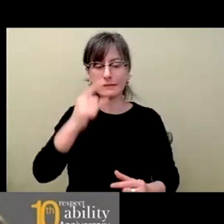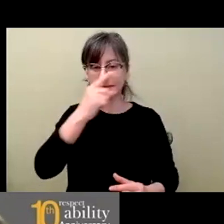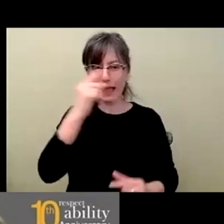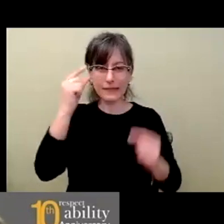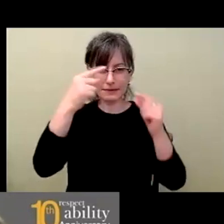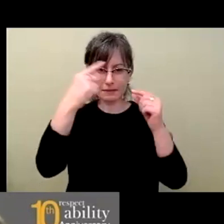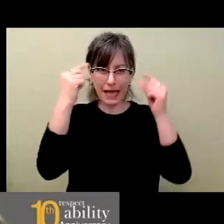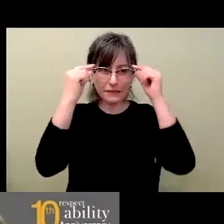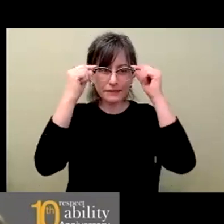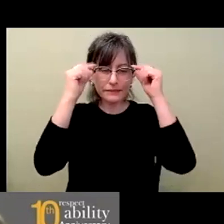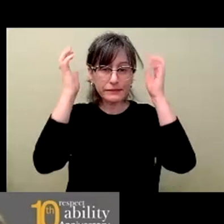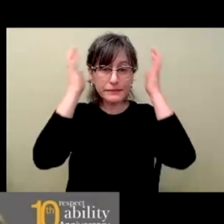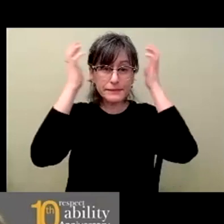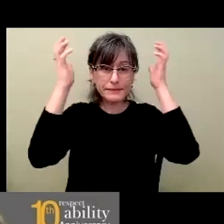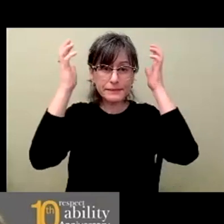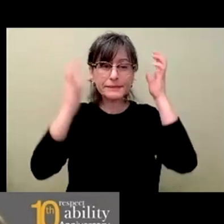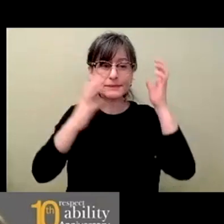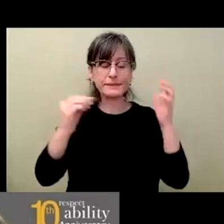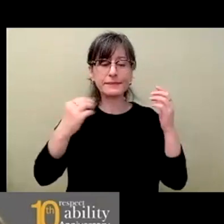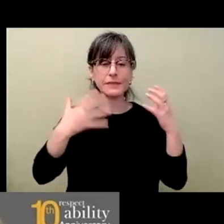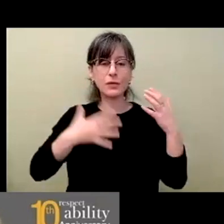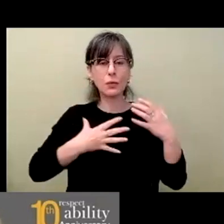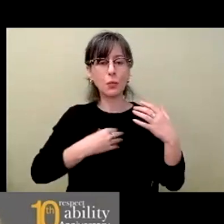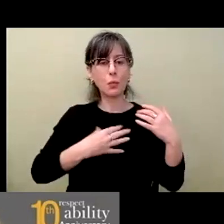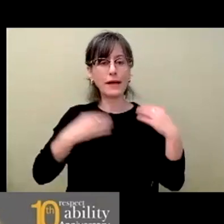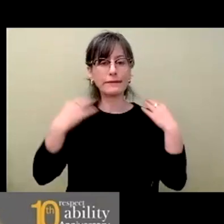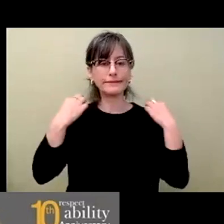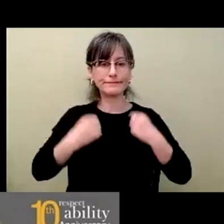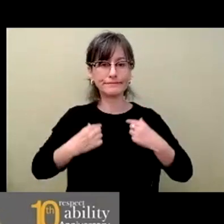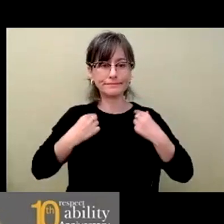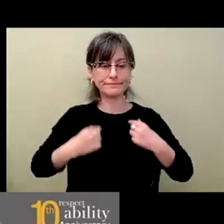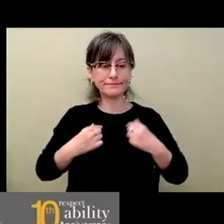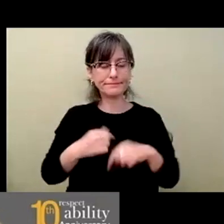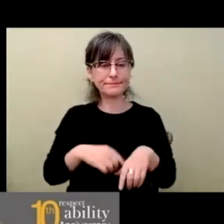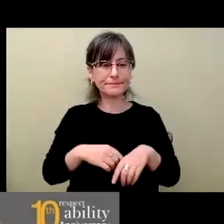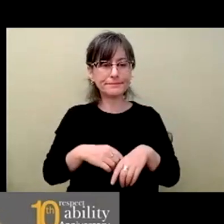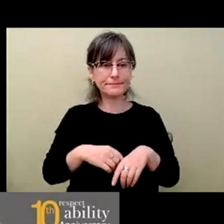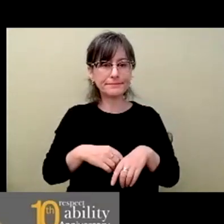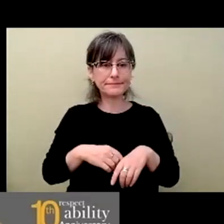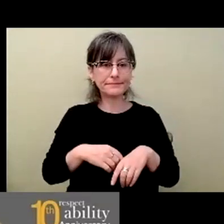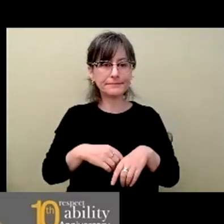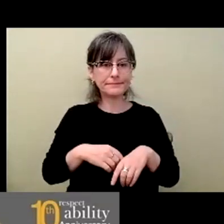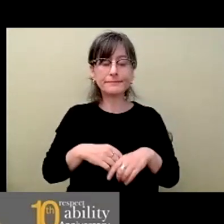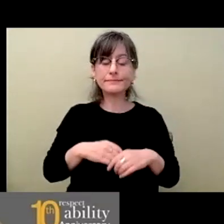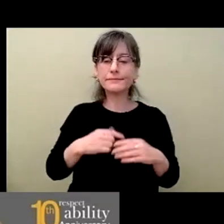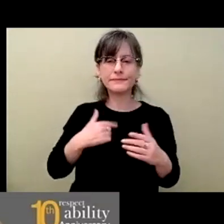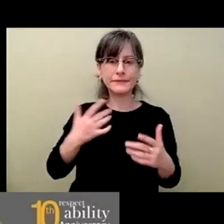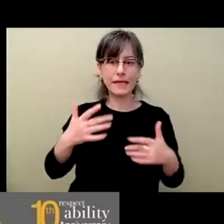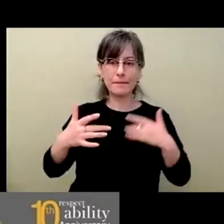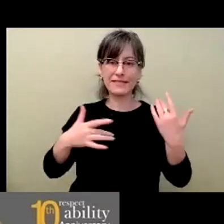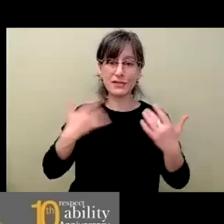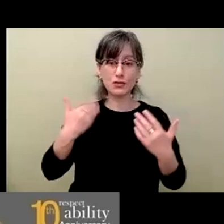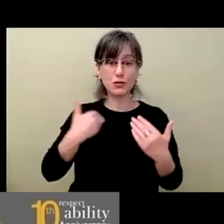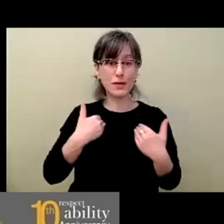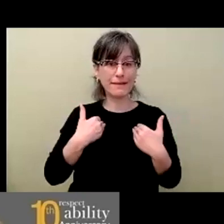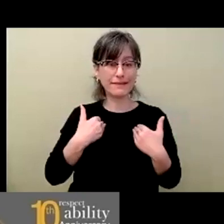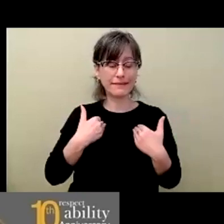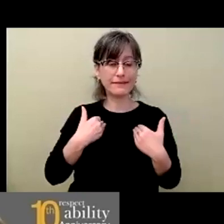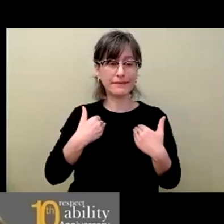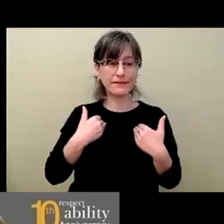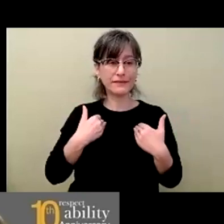have a curly fro, and I'm wearing a white shirt today. And I'm so excited to have